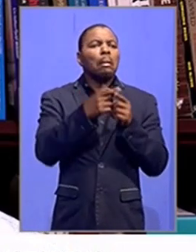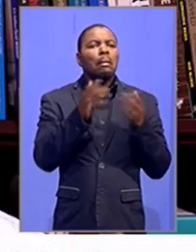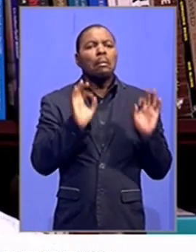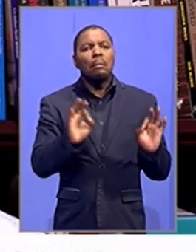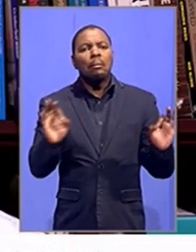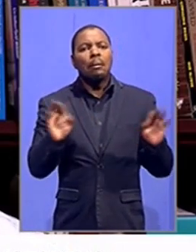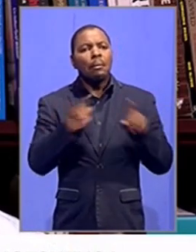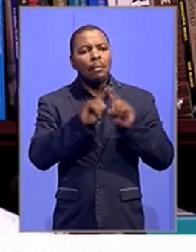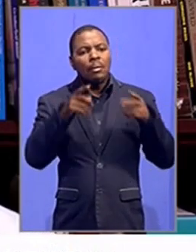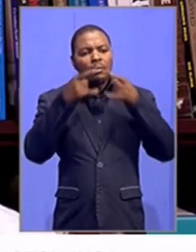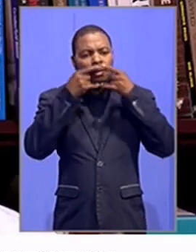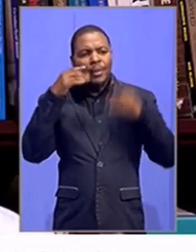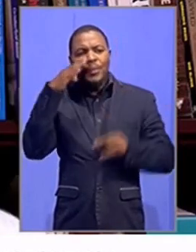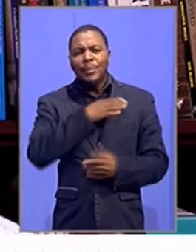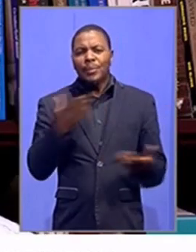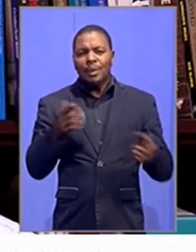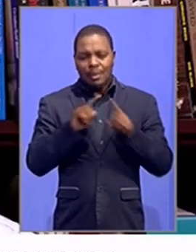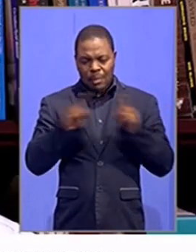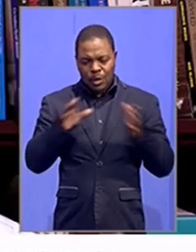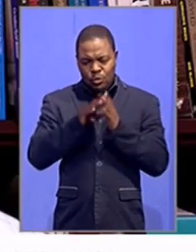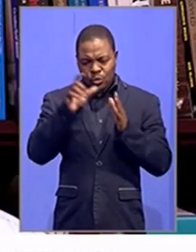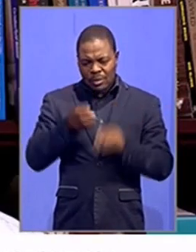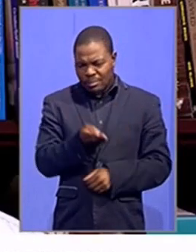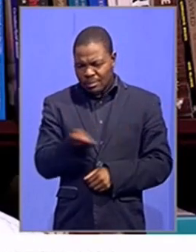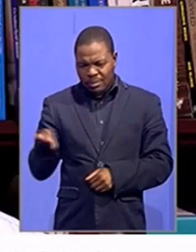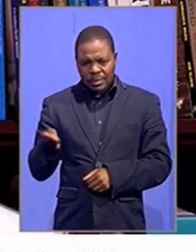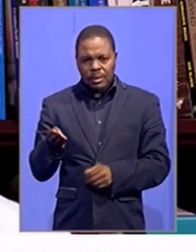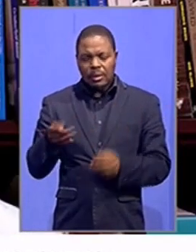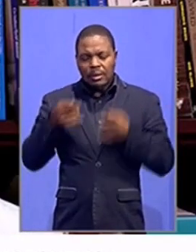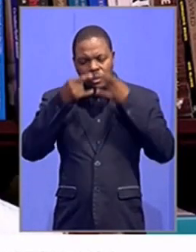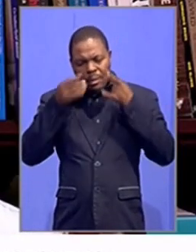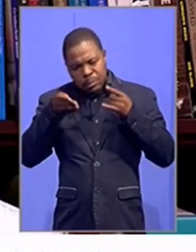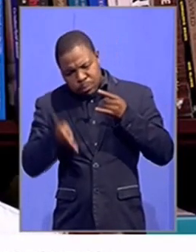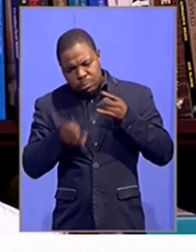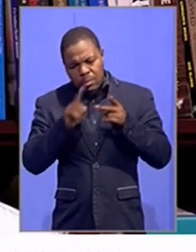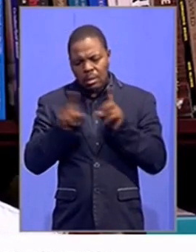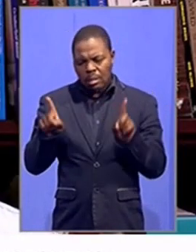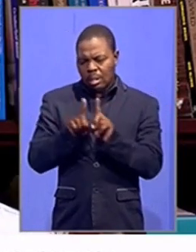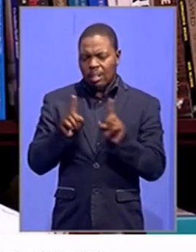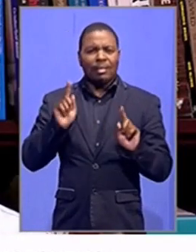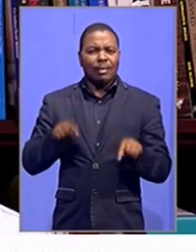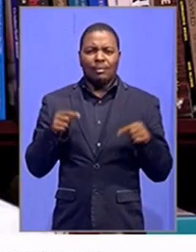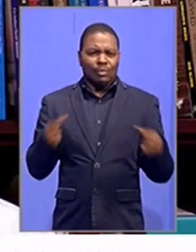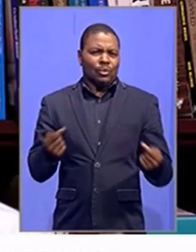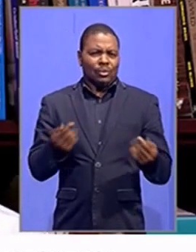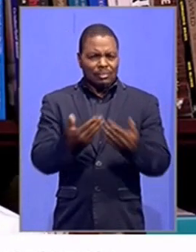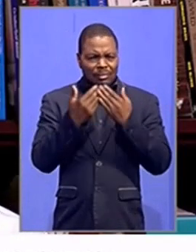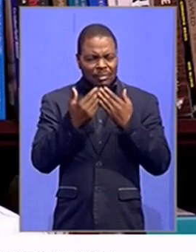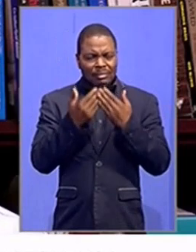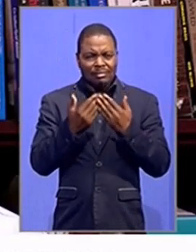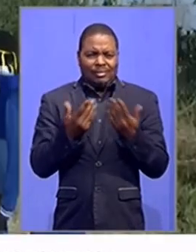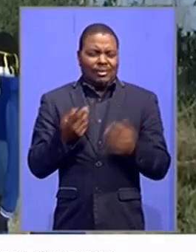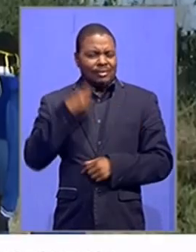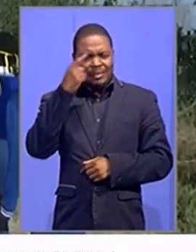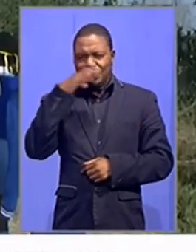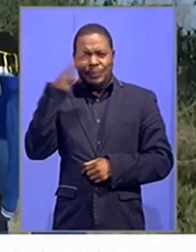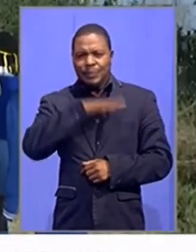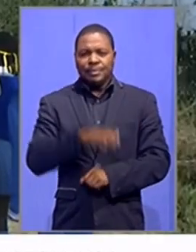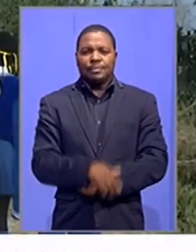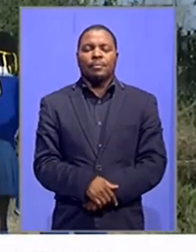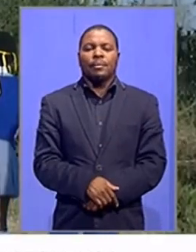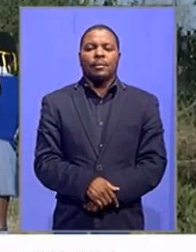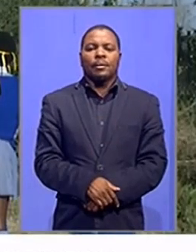place without masks. But learners are not allowed to sit with masks next to one another to receive education. It doesn't make sense.